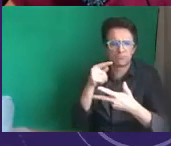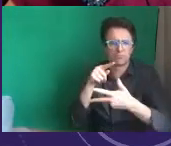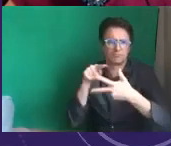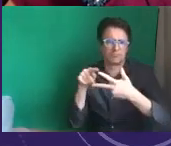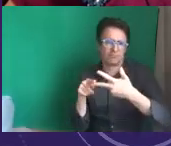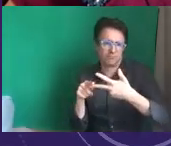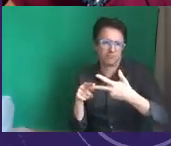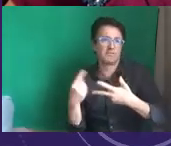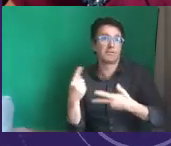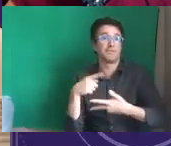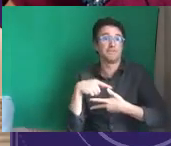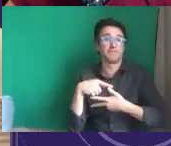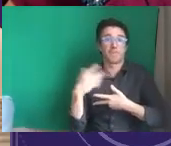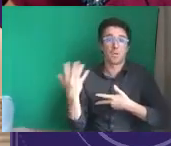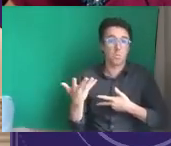Next slide, please.